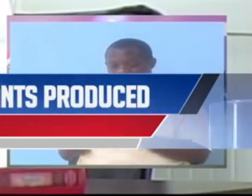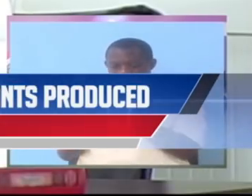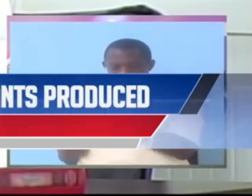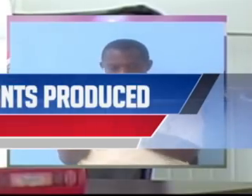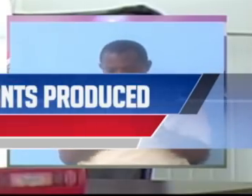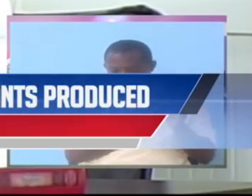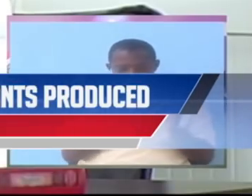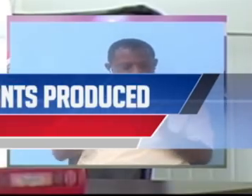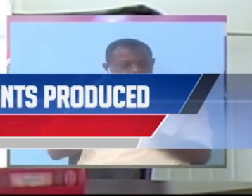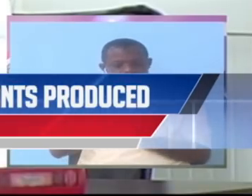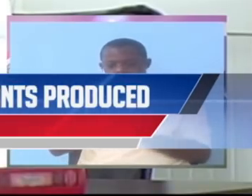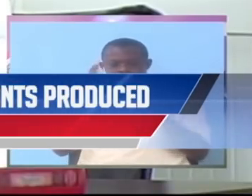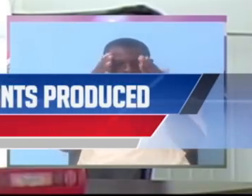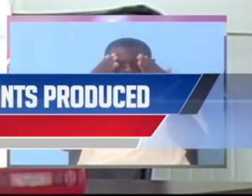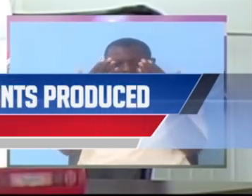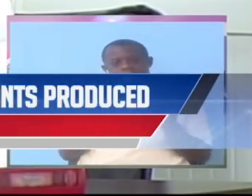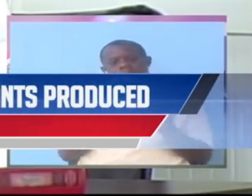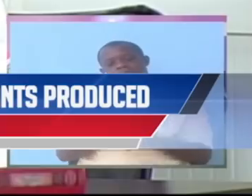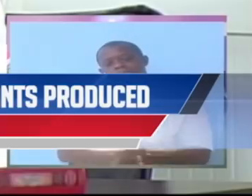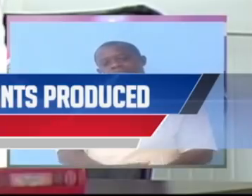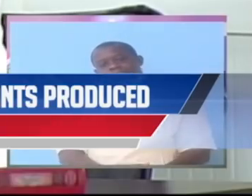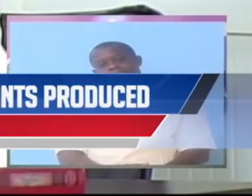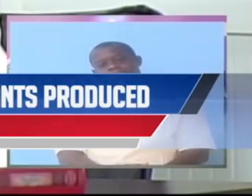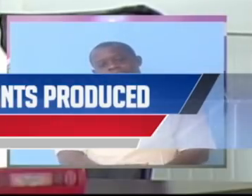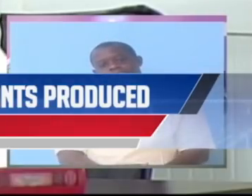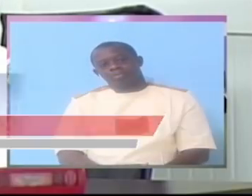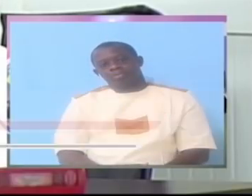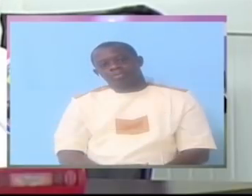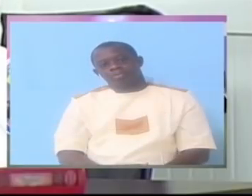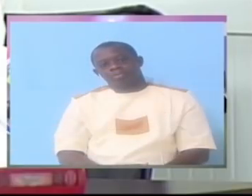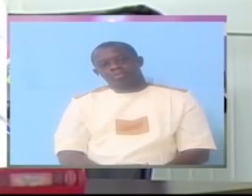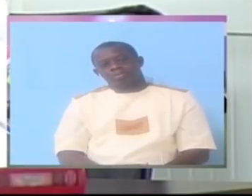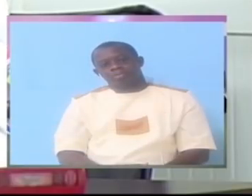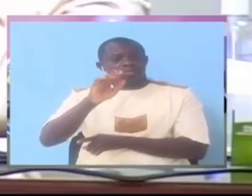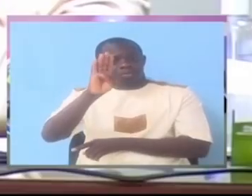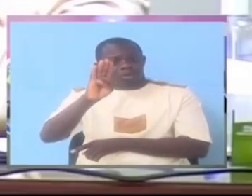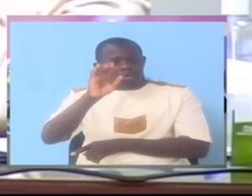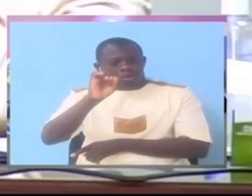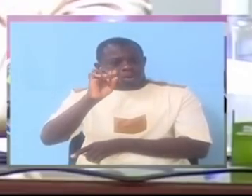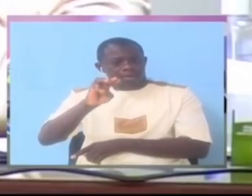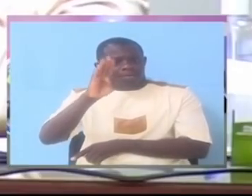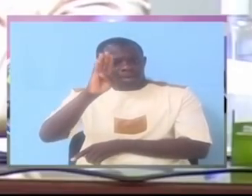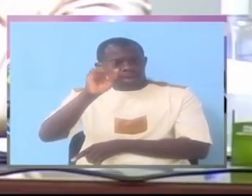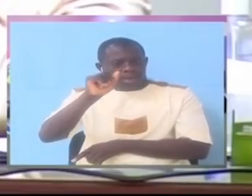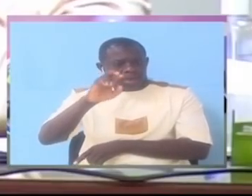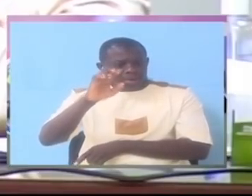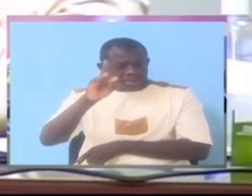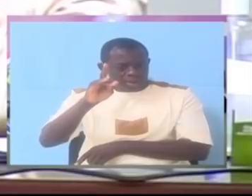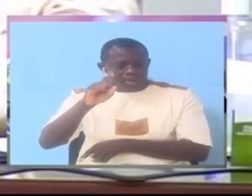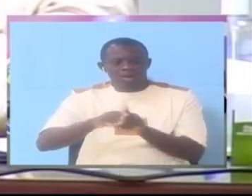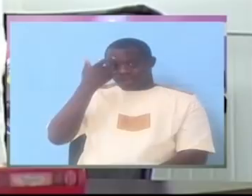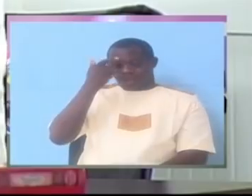Ku def nak mbir mom ko sotal xawmako. And they left for Banjul. Well, I think when I was